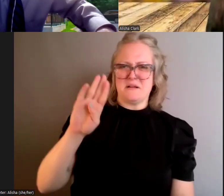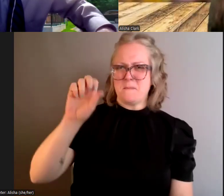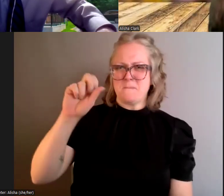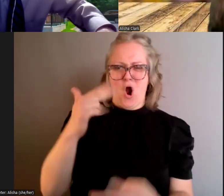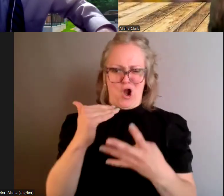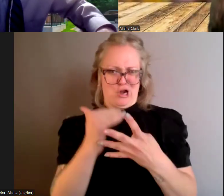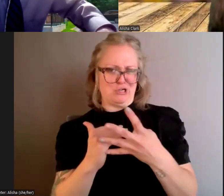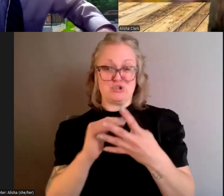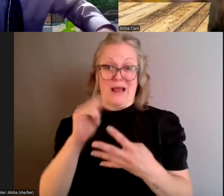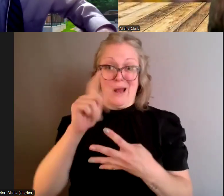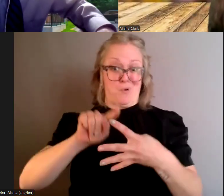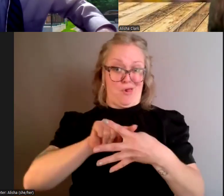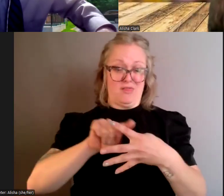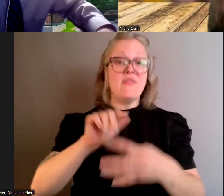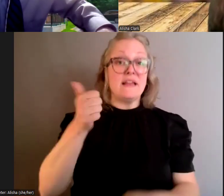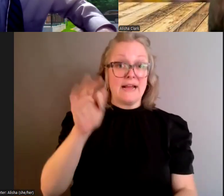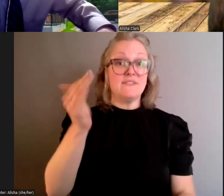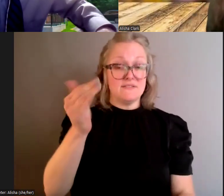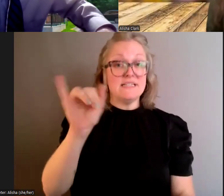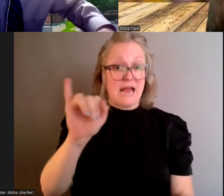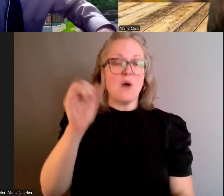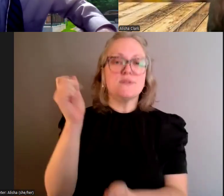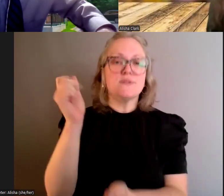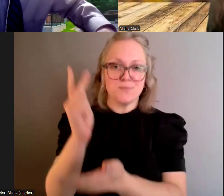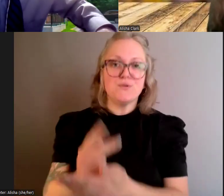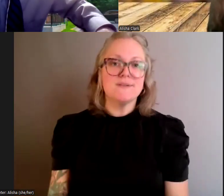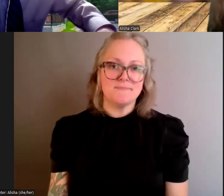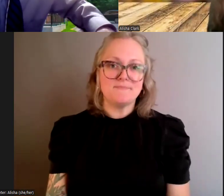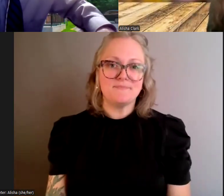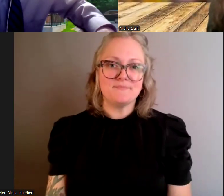April, that the 1915 I was approved.